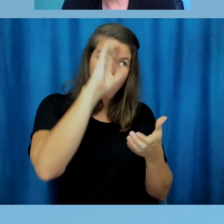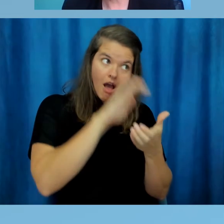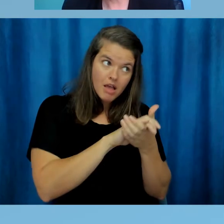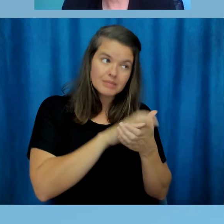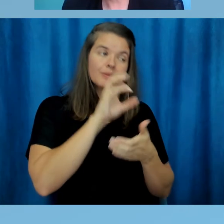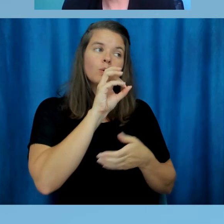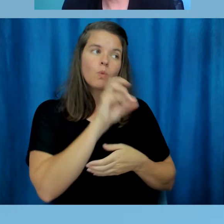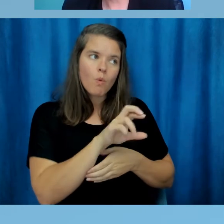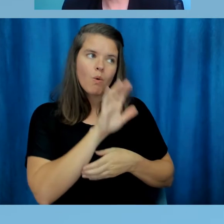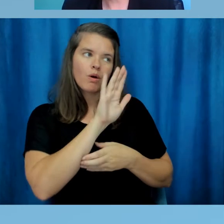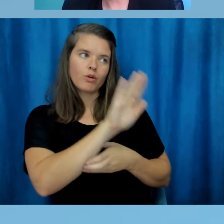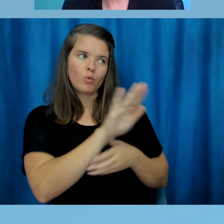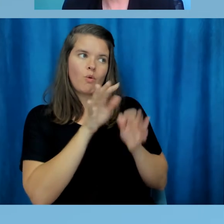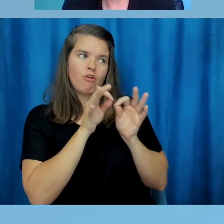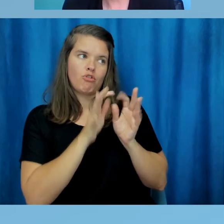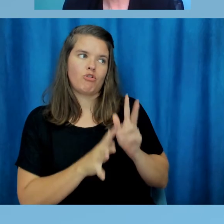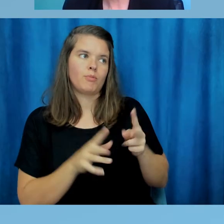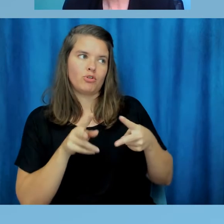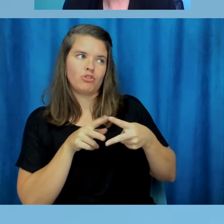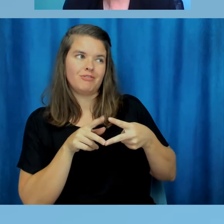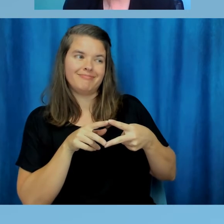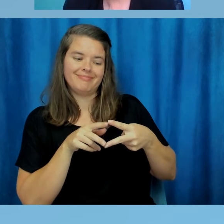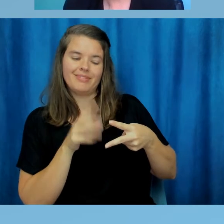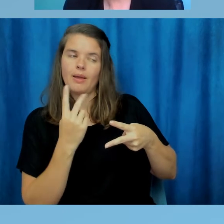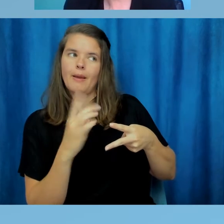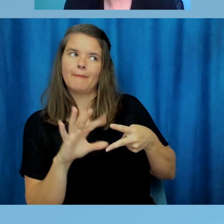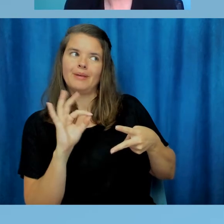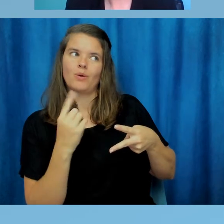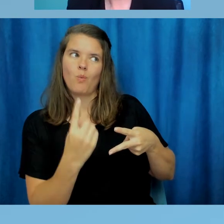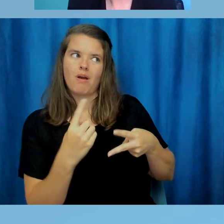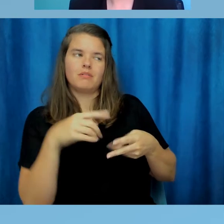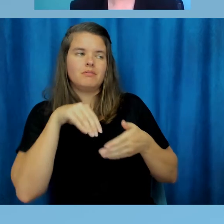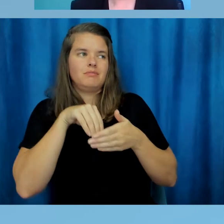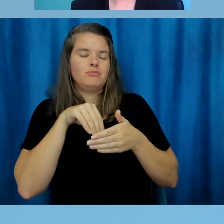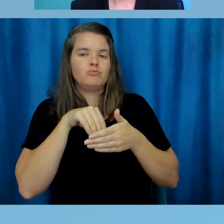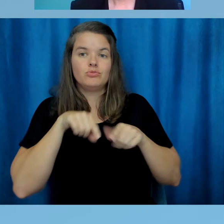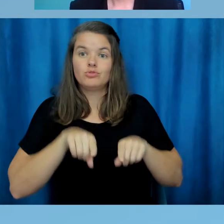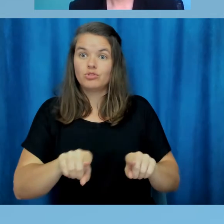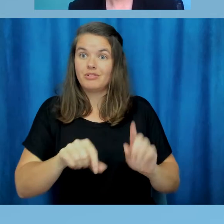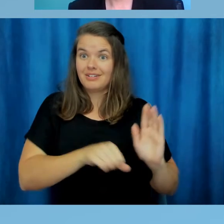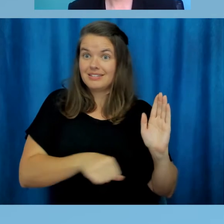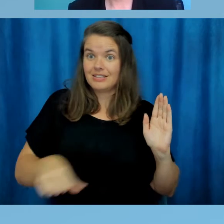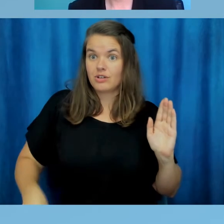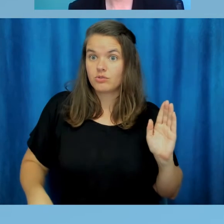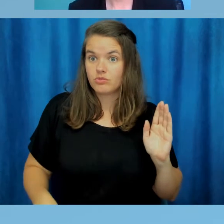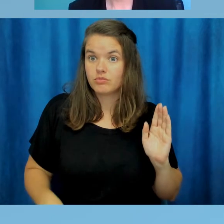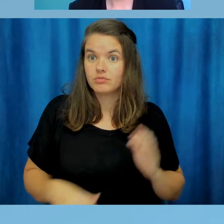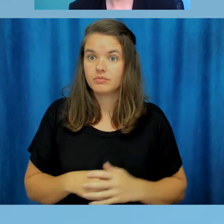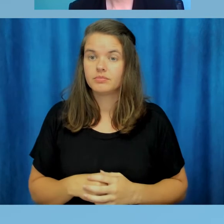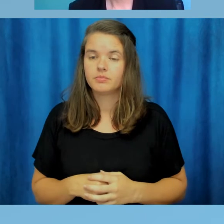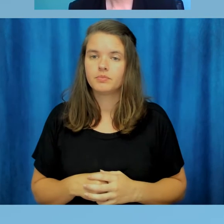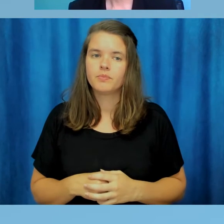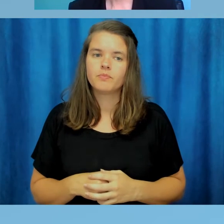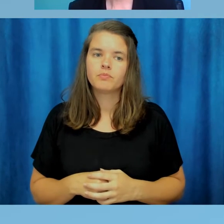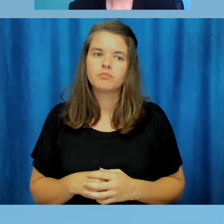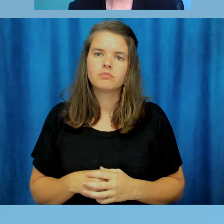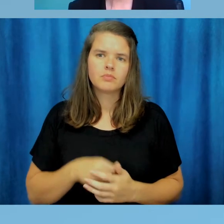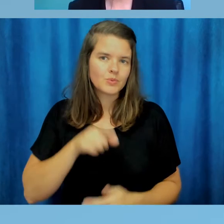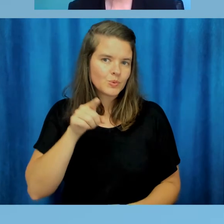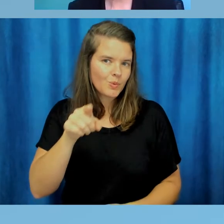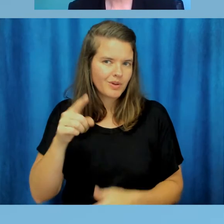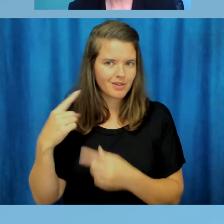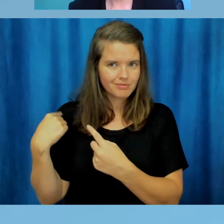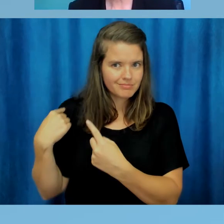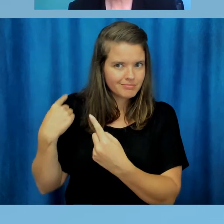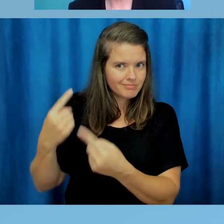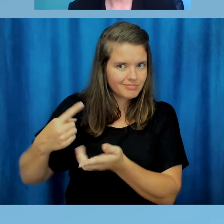husband or her sign language interpreter in the operating room during her C-section. Given